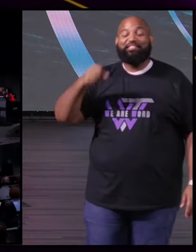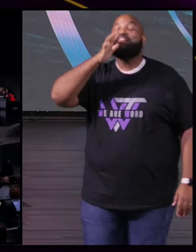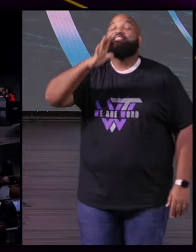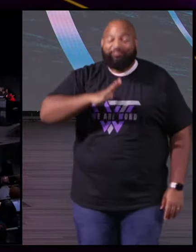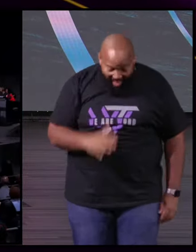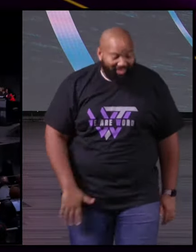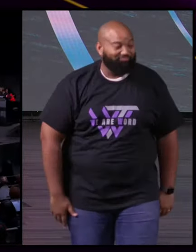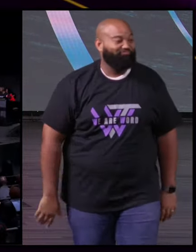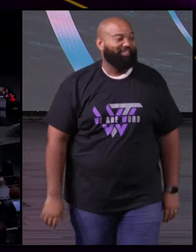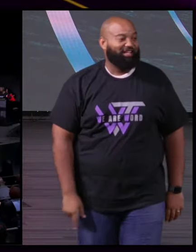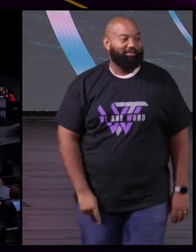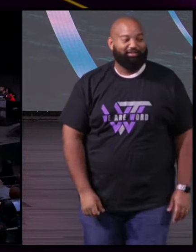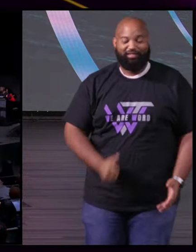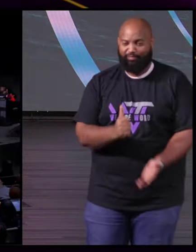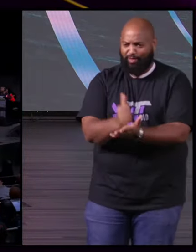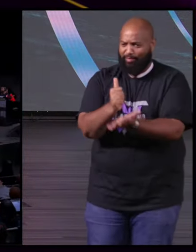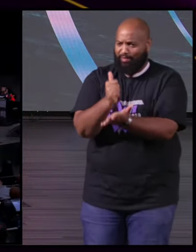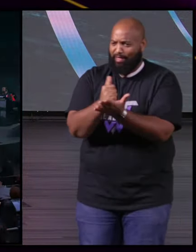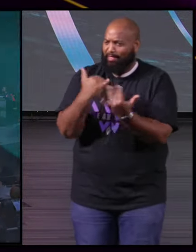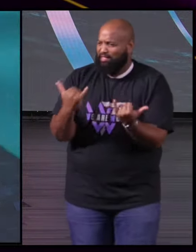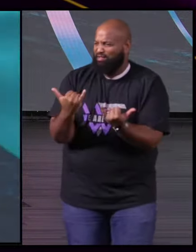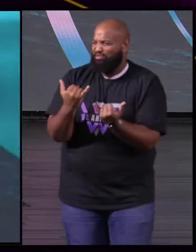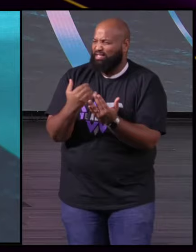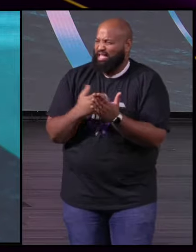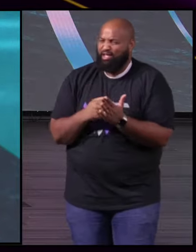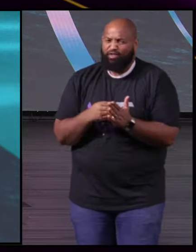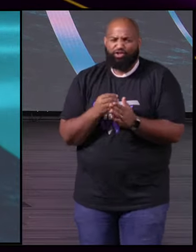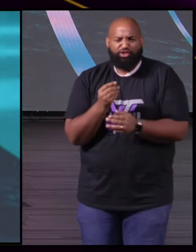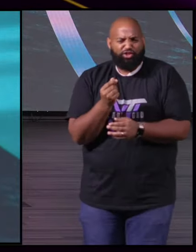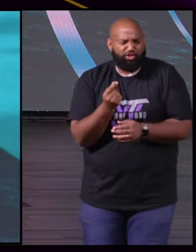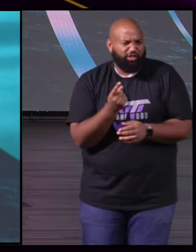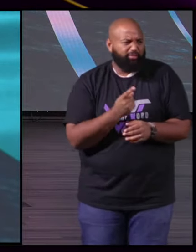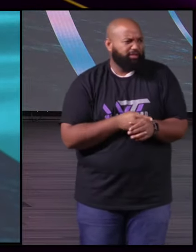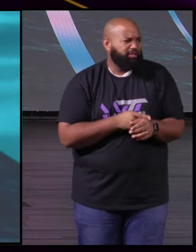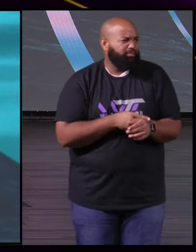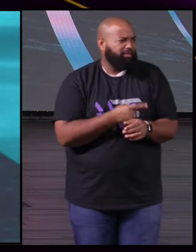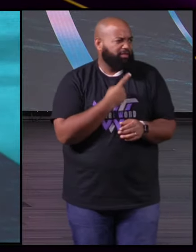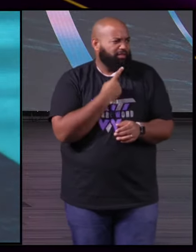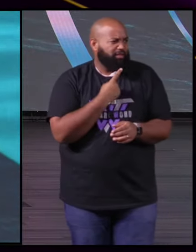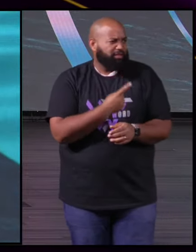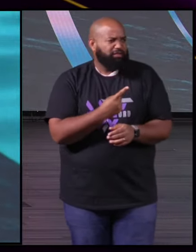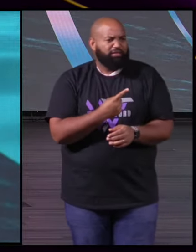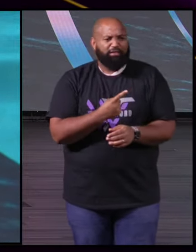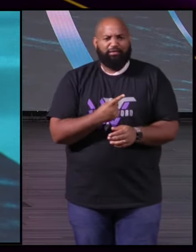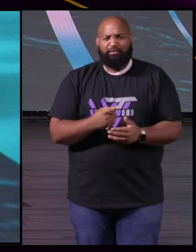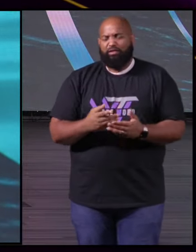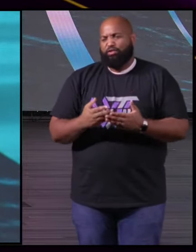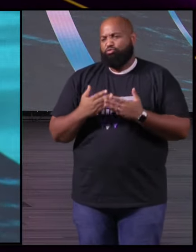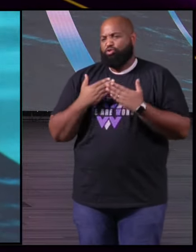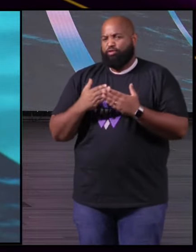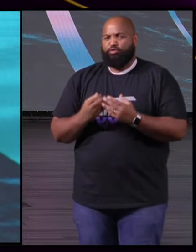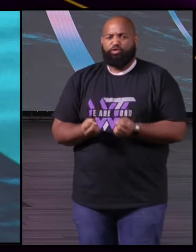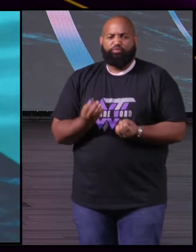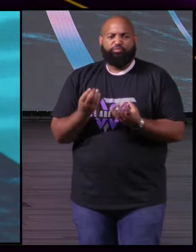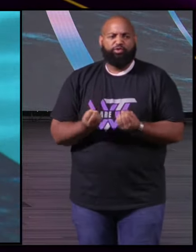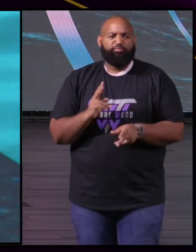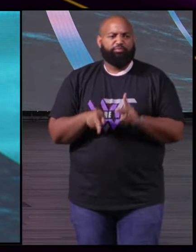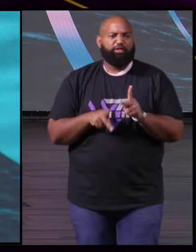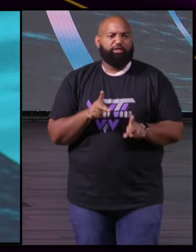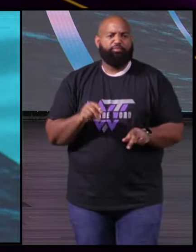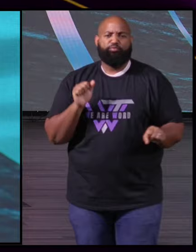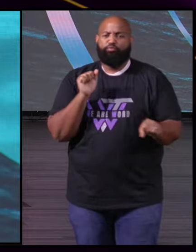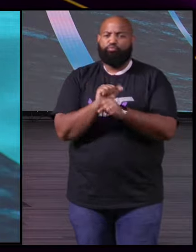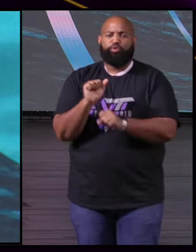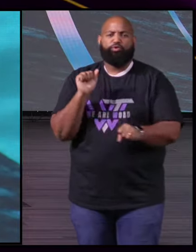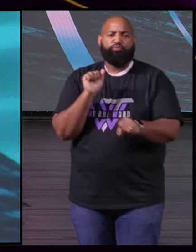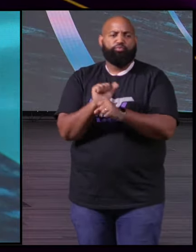Amen, amen, amen. Now, I want to take just a moment to acknowledge those who worked so hard to make this weekend